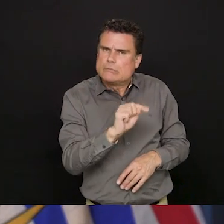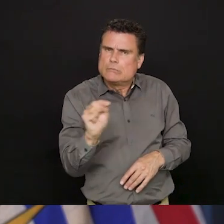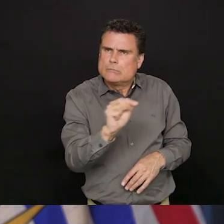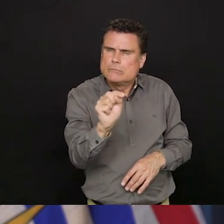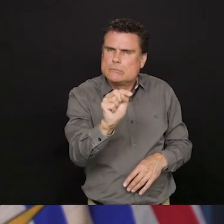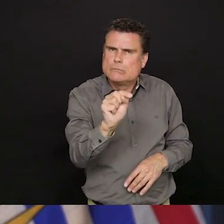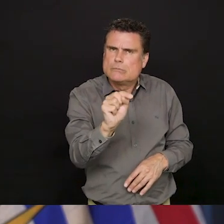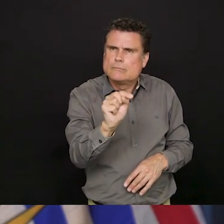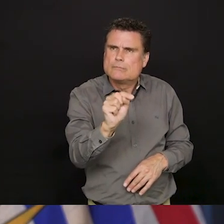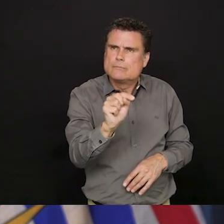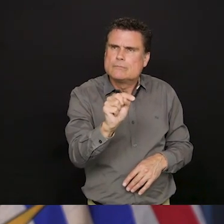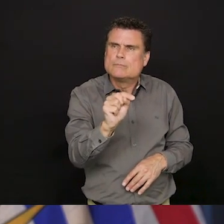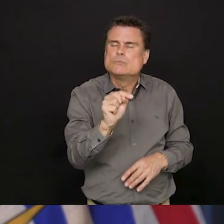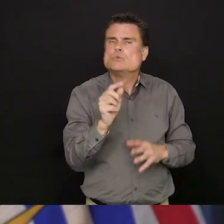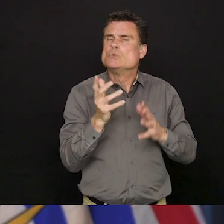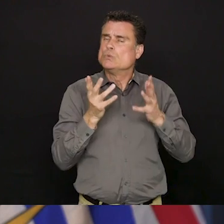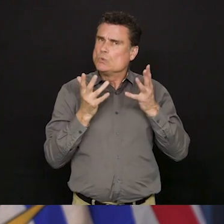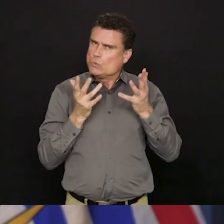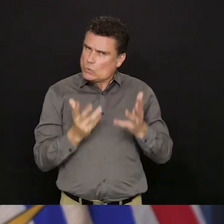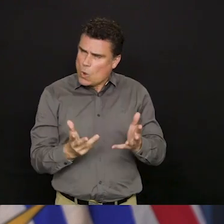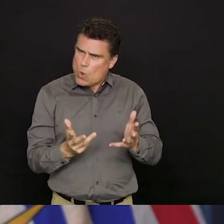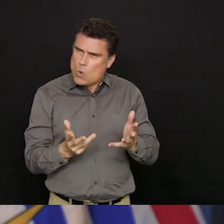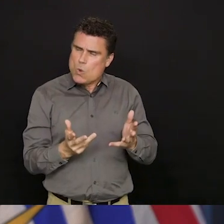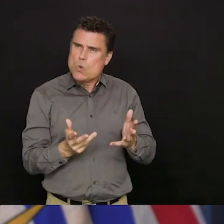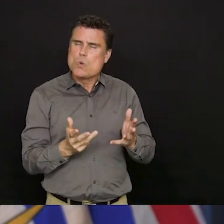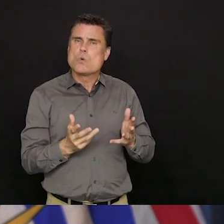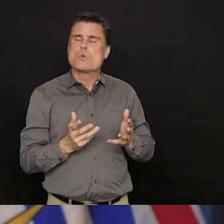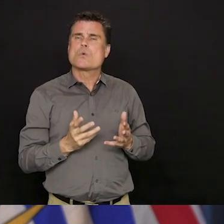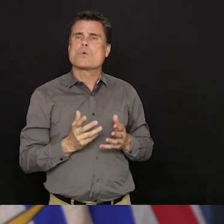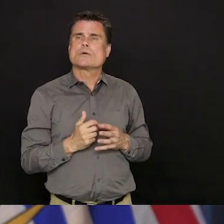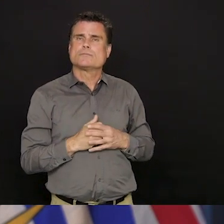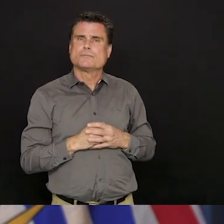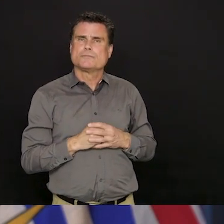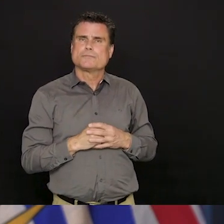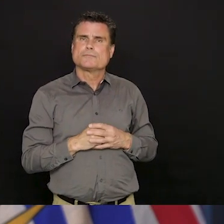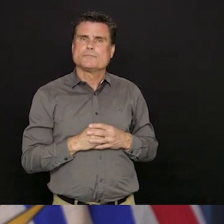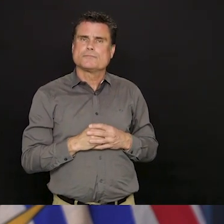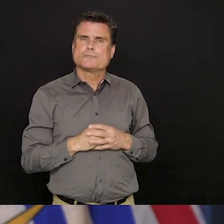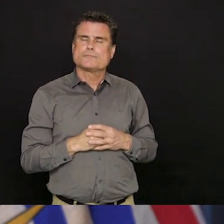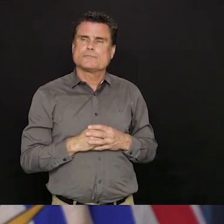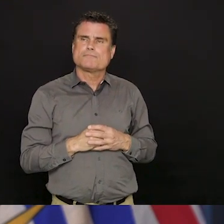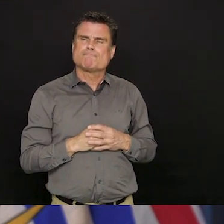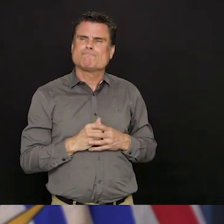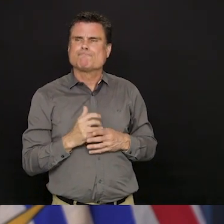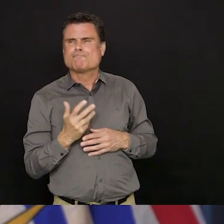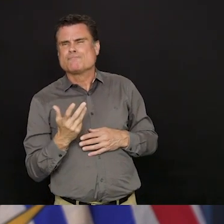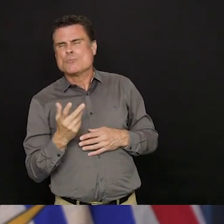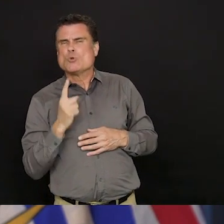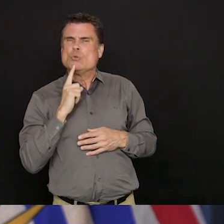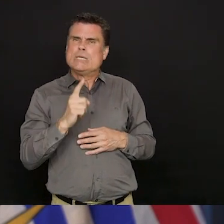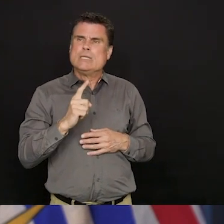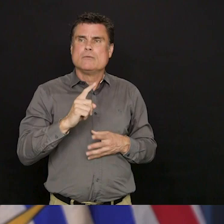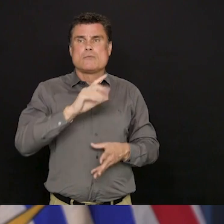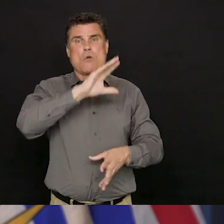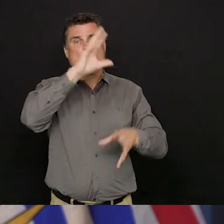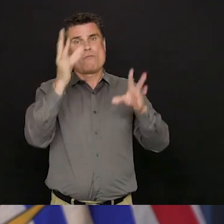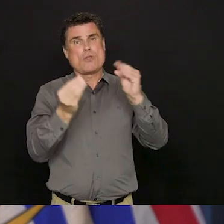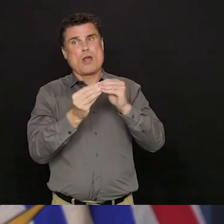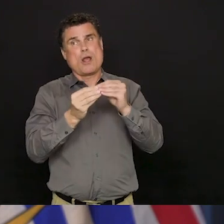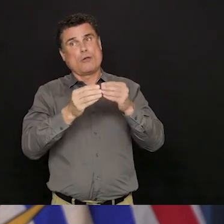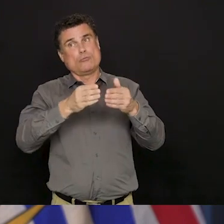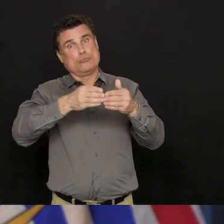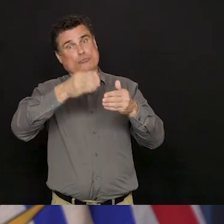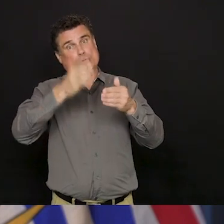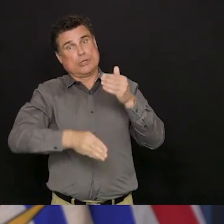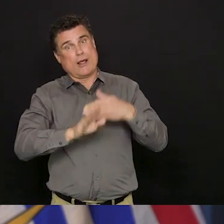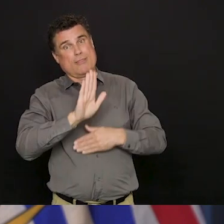tested when the first phase of the outbreak really went through that county. So part of the conclusions were from this